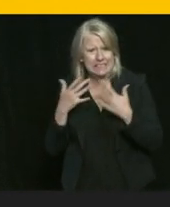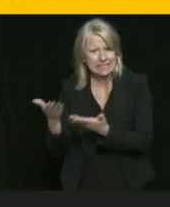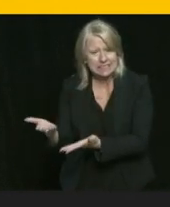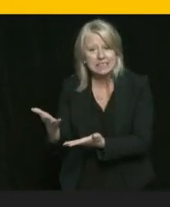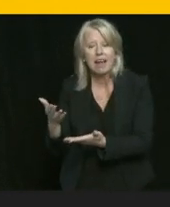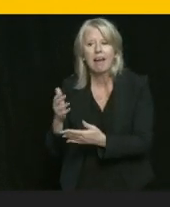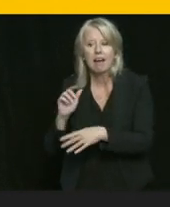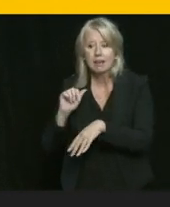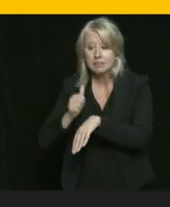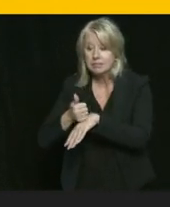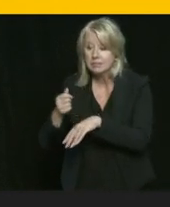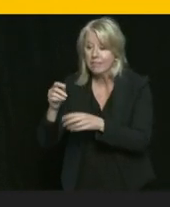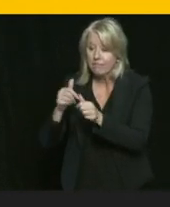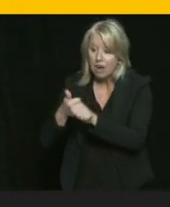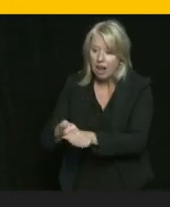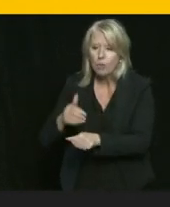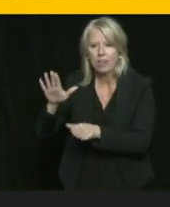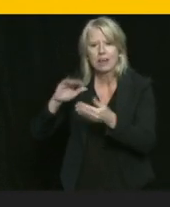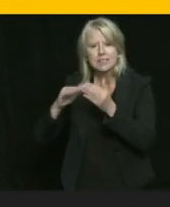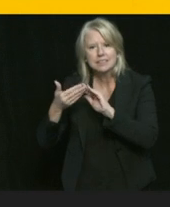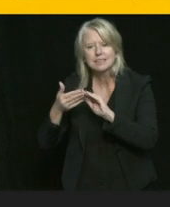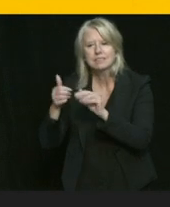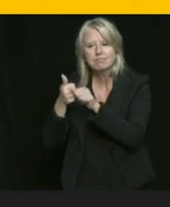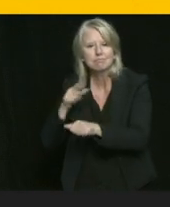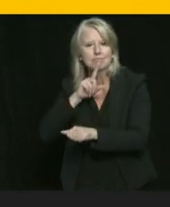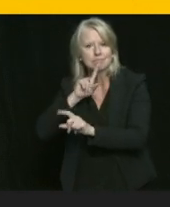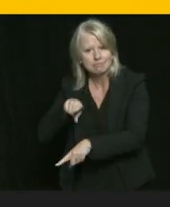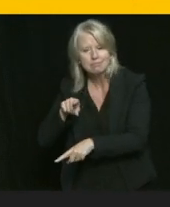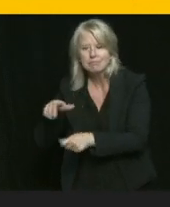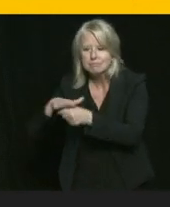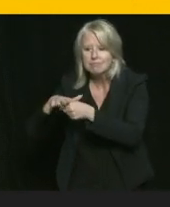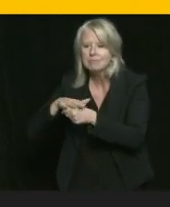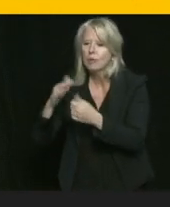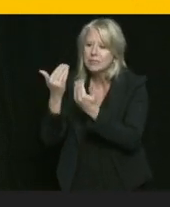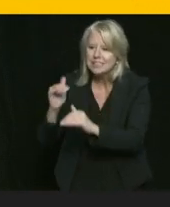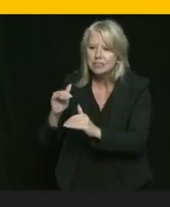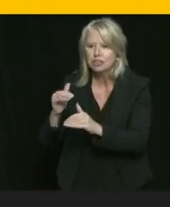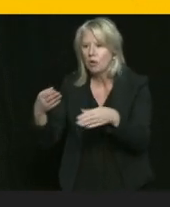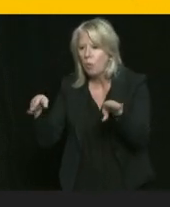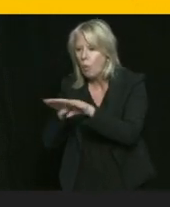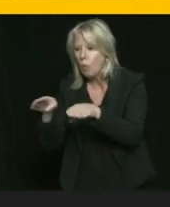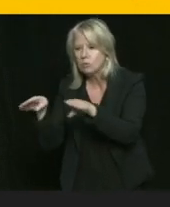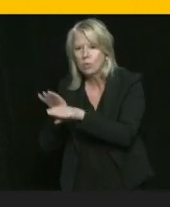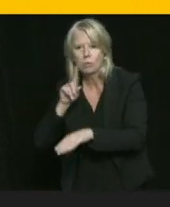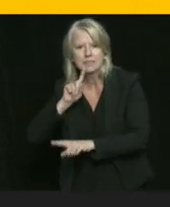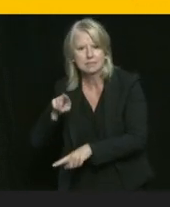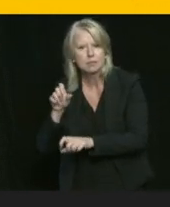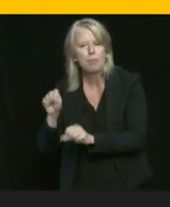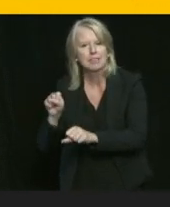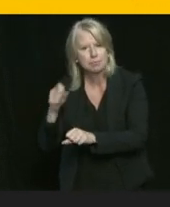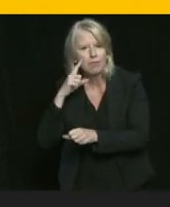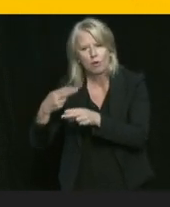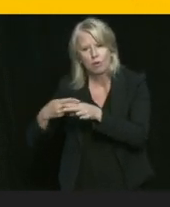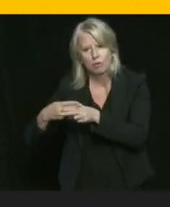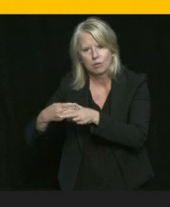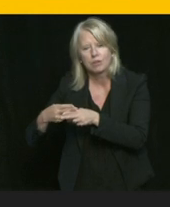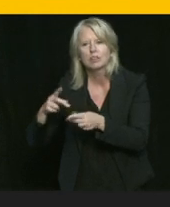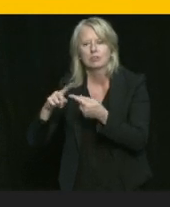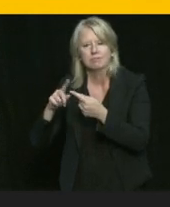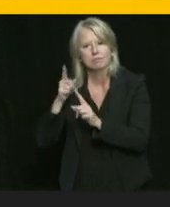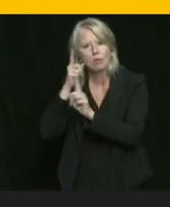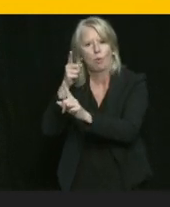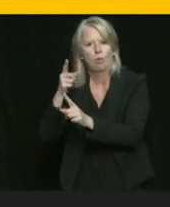population-based public health measures, such as restrictions and closures, may be needed for a time in order to decrease